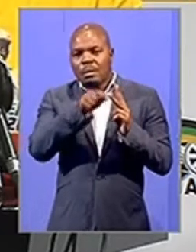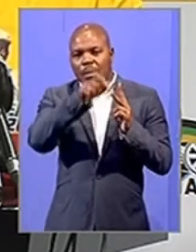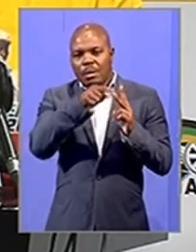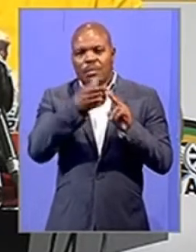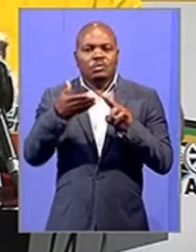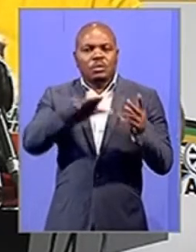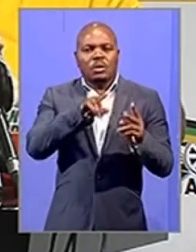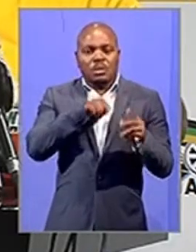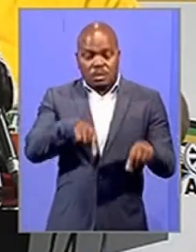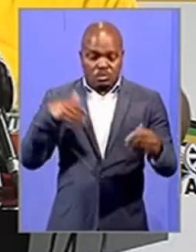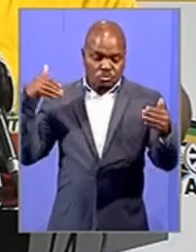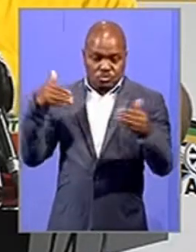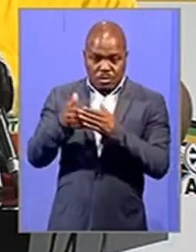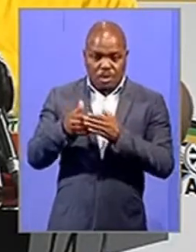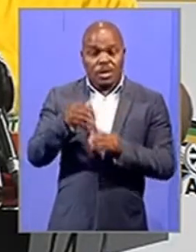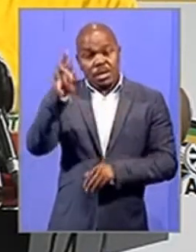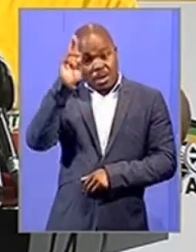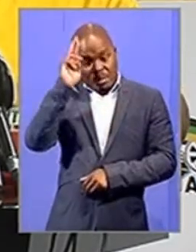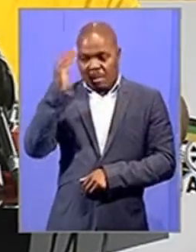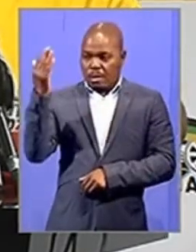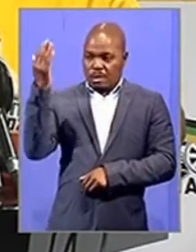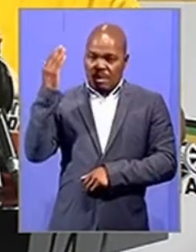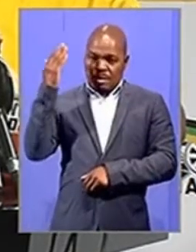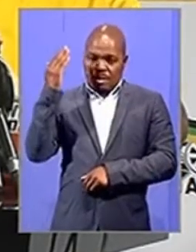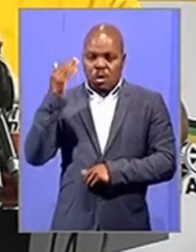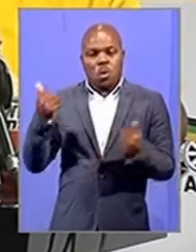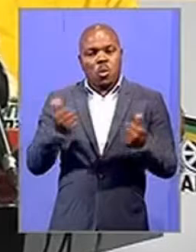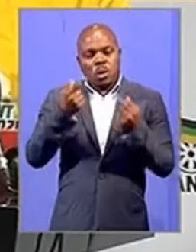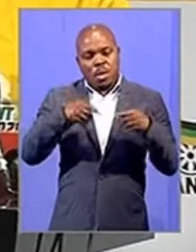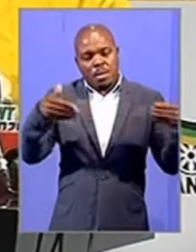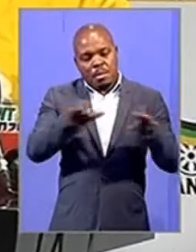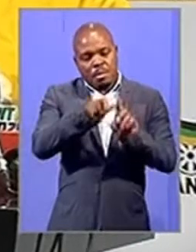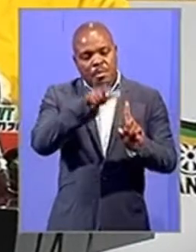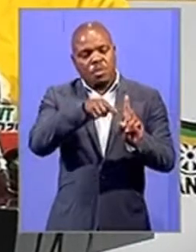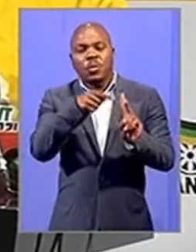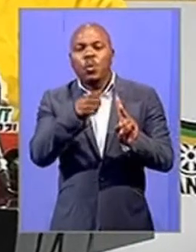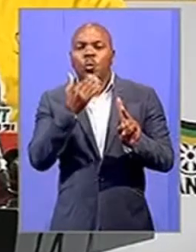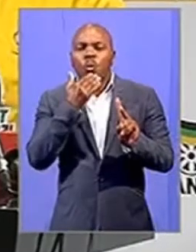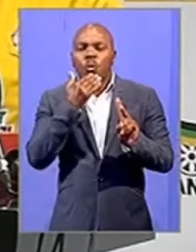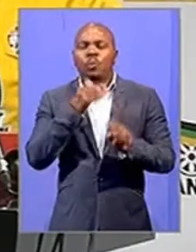passed on under this term. You would recall that we have already buried Comrade